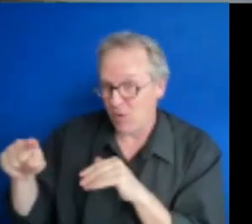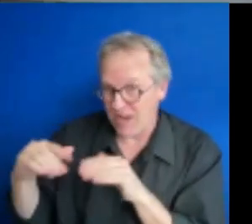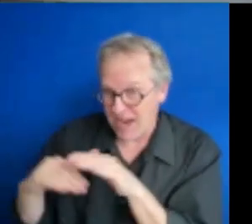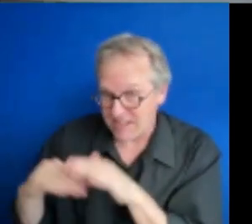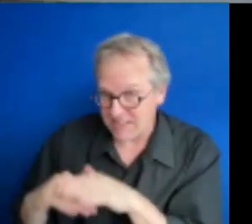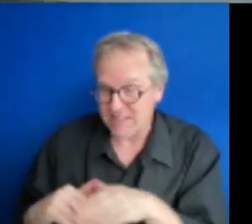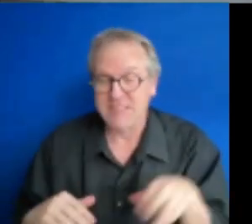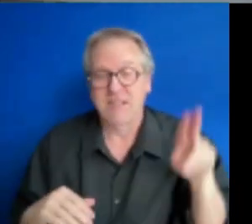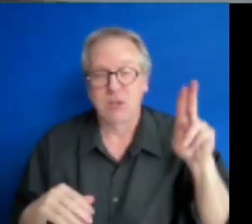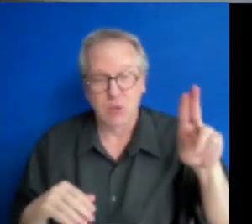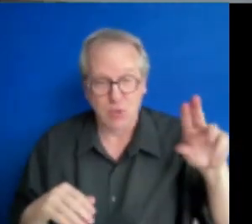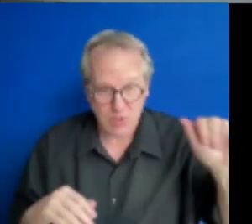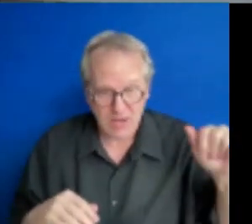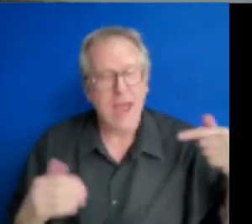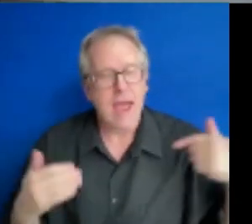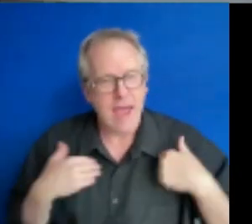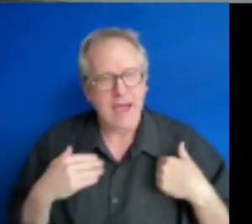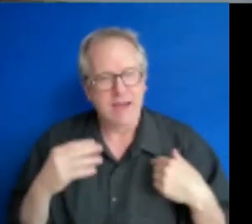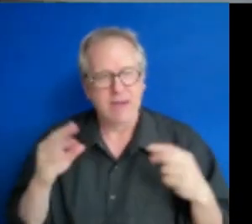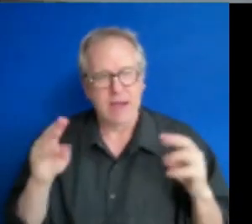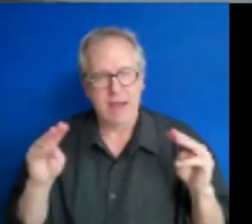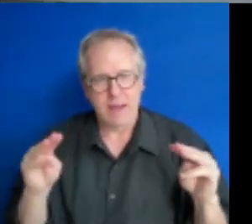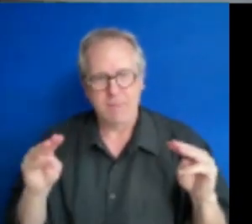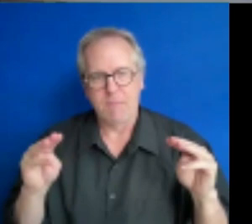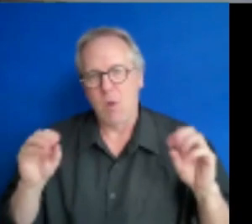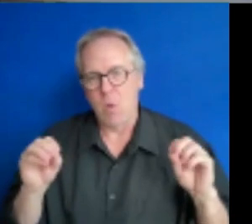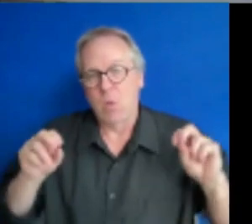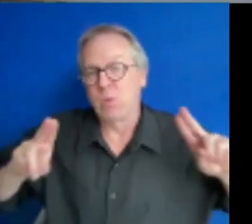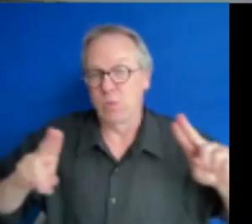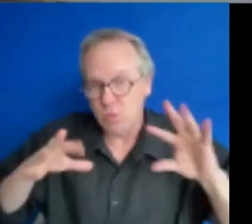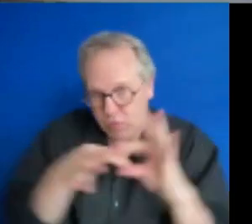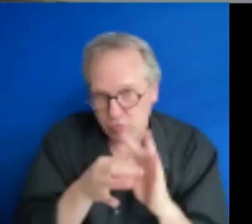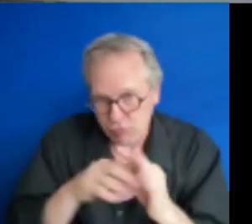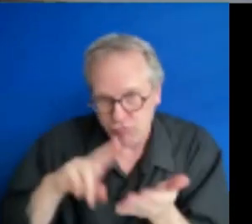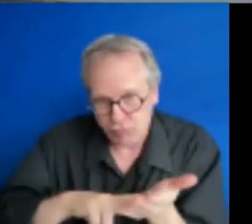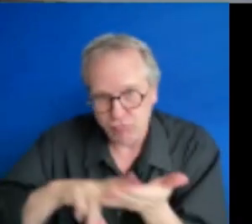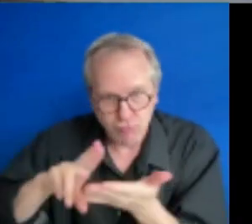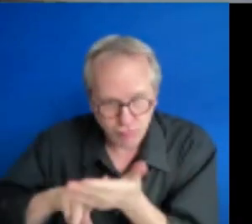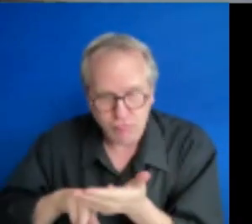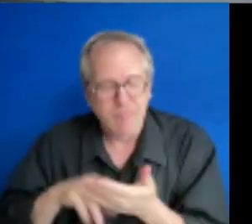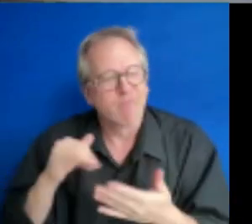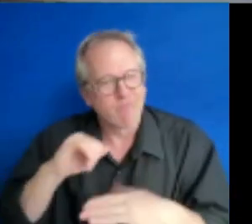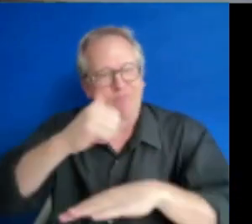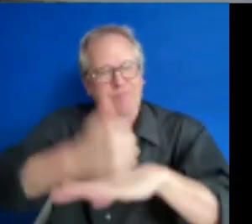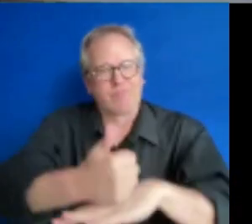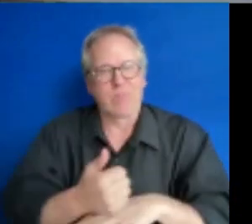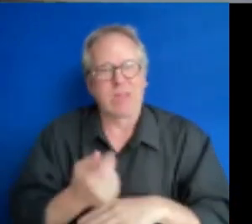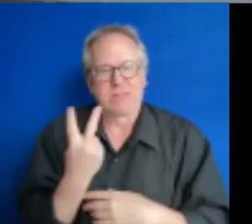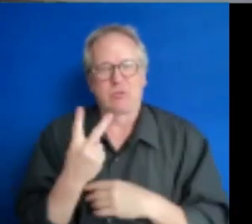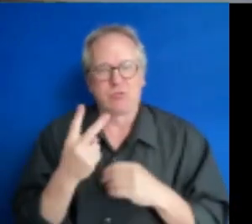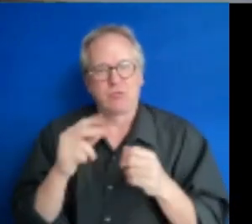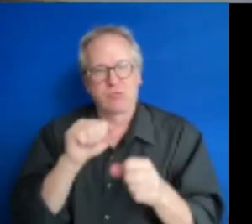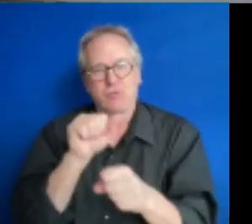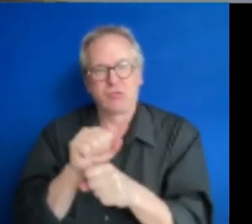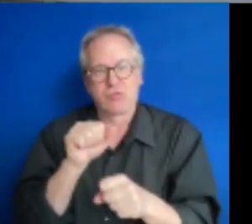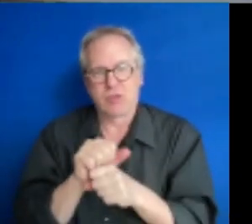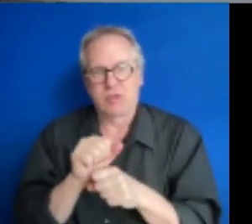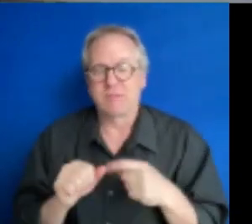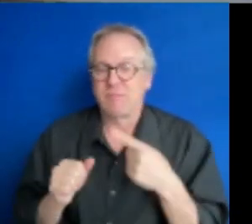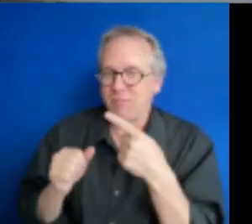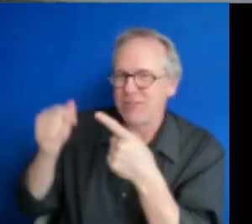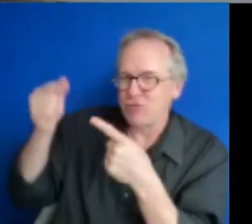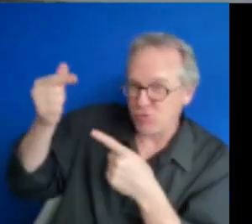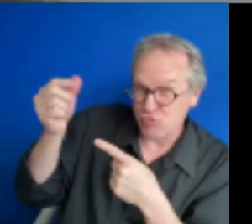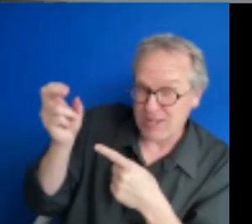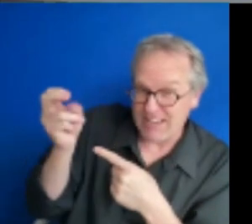UUA currently have a memorandum of understanding that created these two positions, both Gretchen and